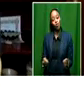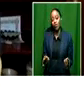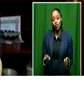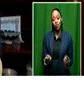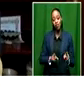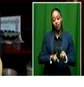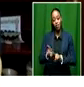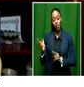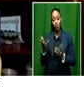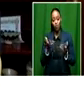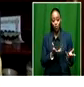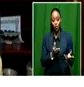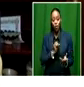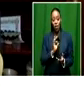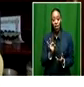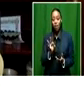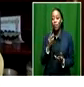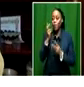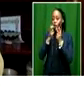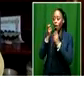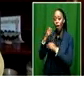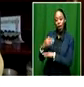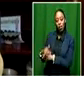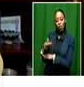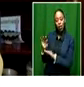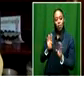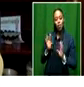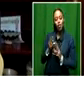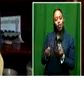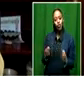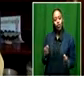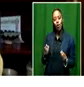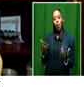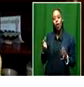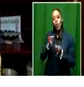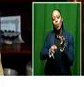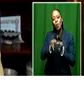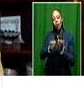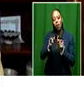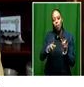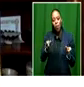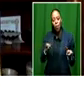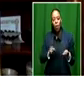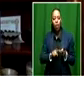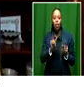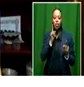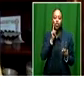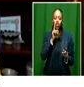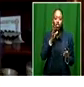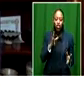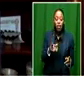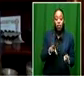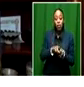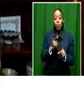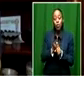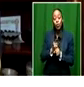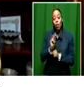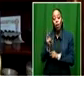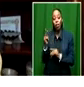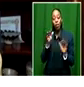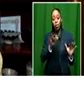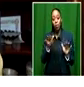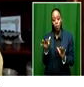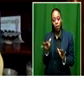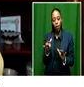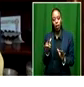to succeed if we outsource the behavior of our children to politicians, to teachers, and to other people out there.